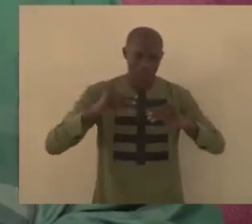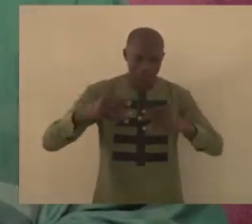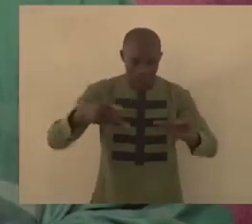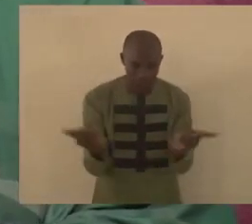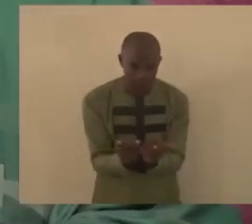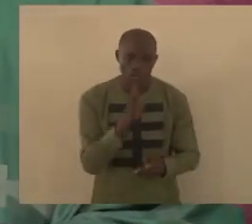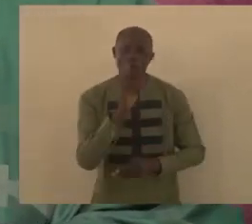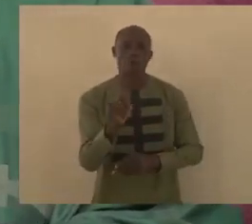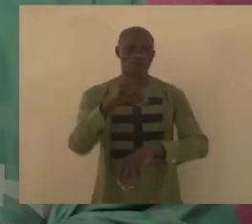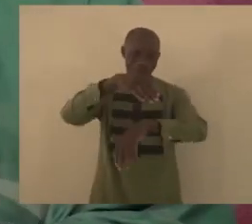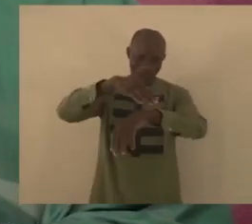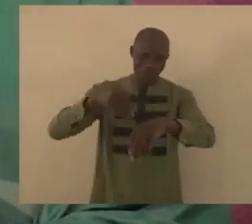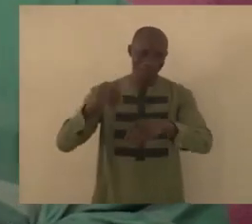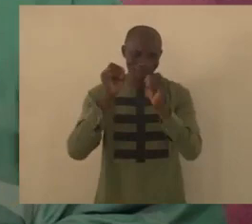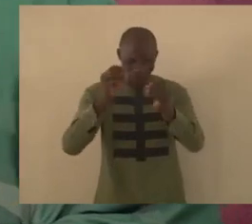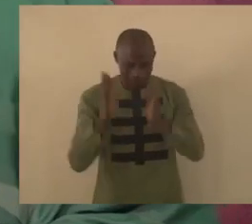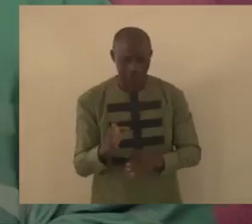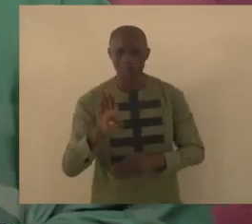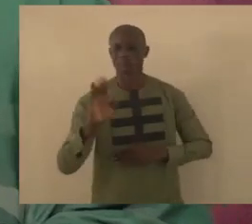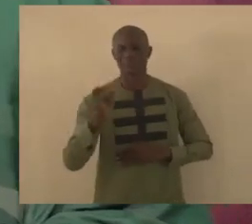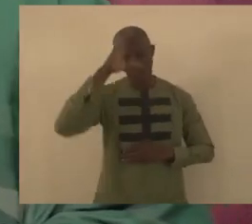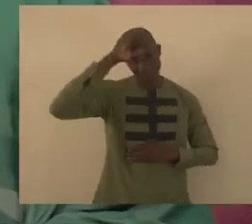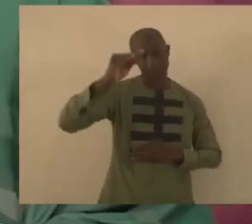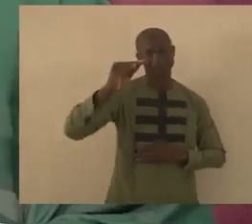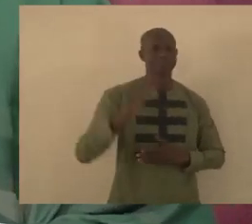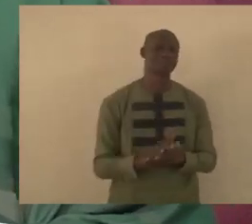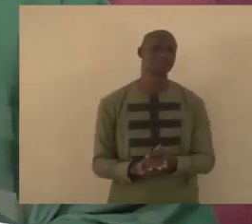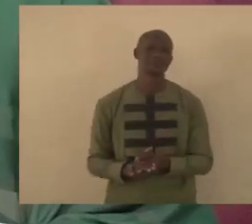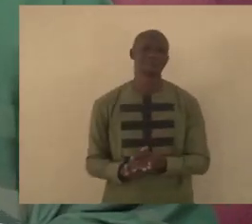marketplaces and being called rabbi by men.